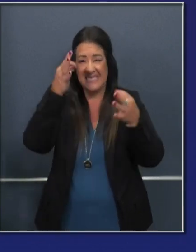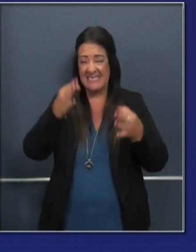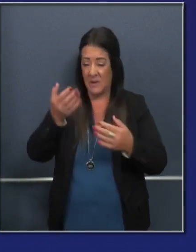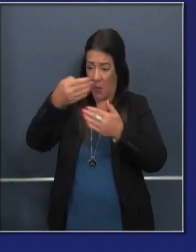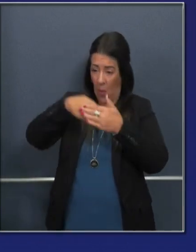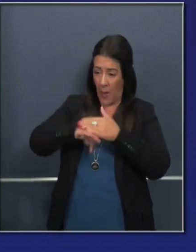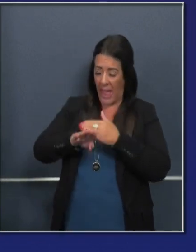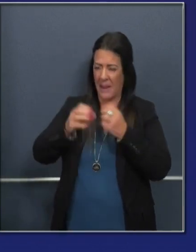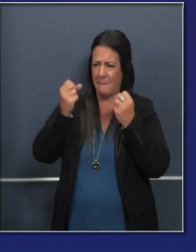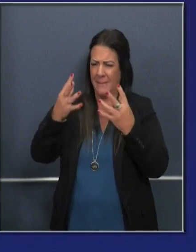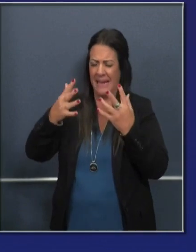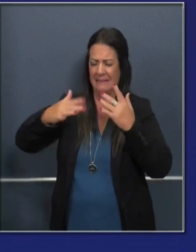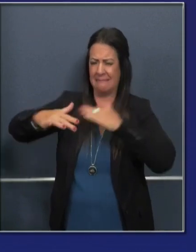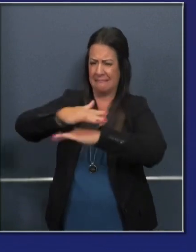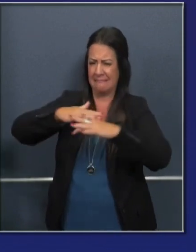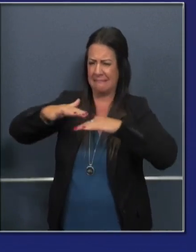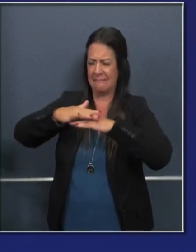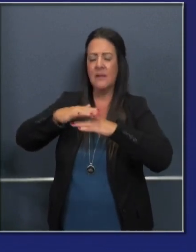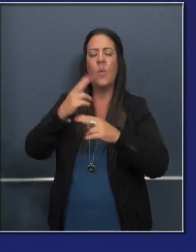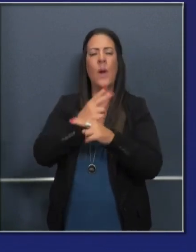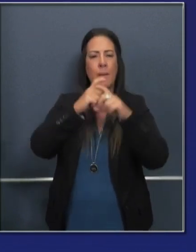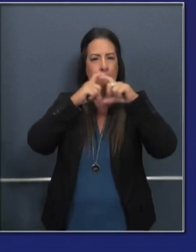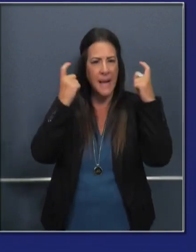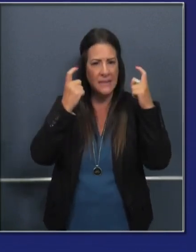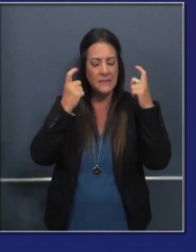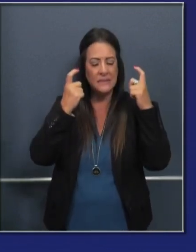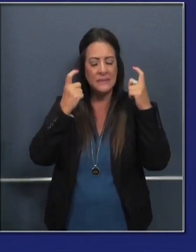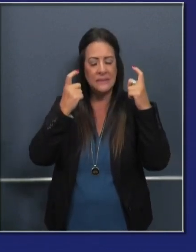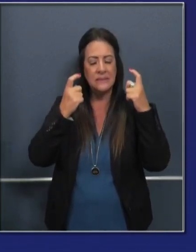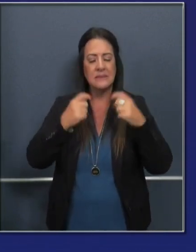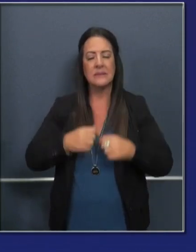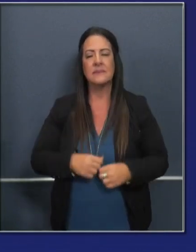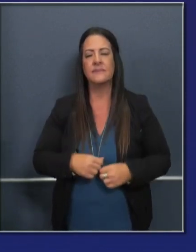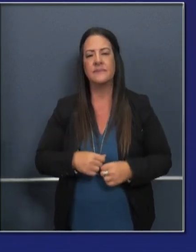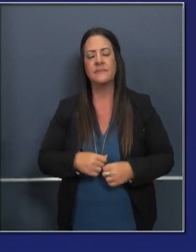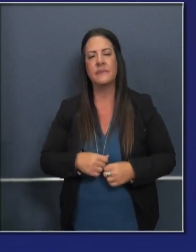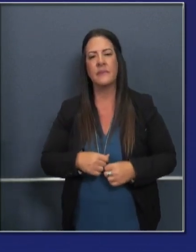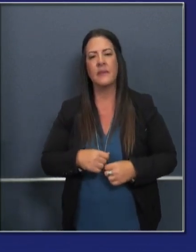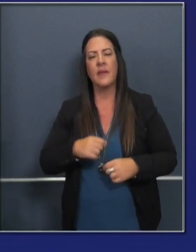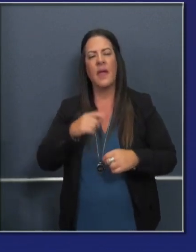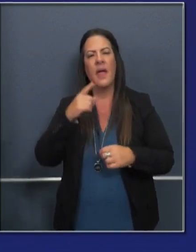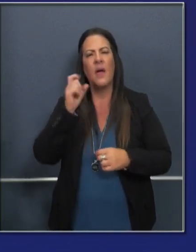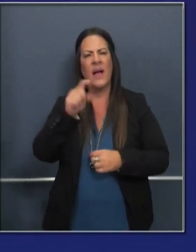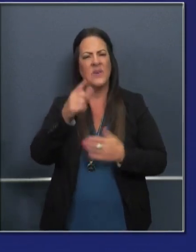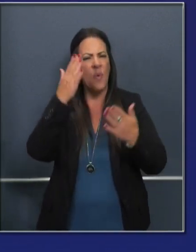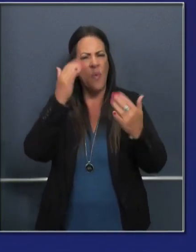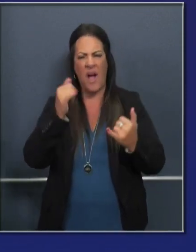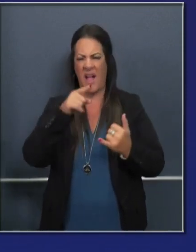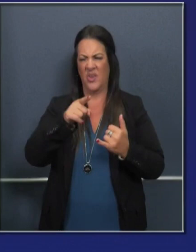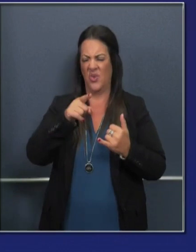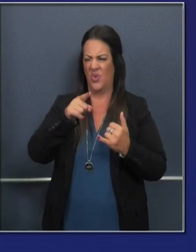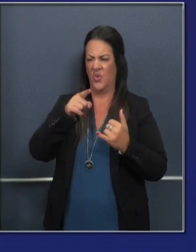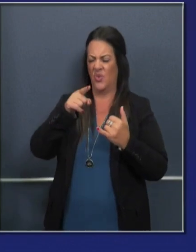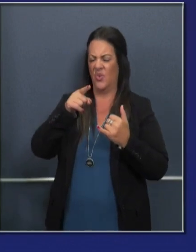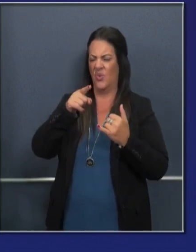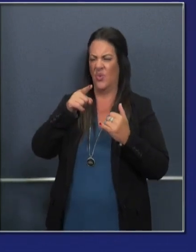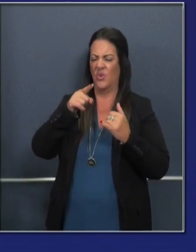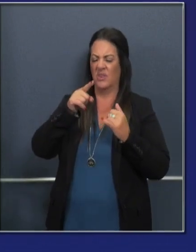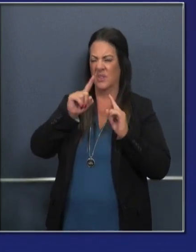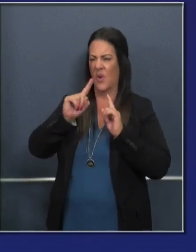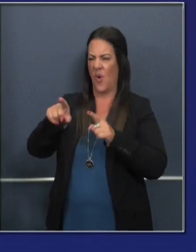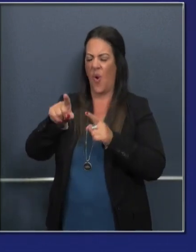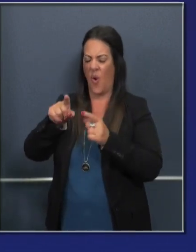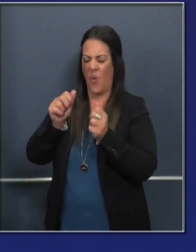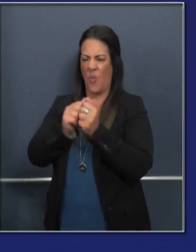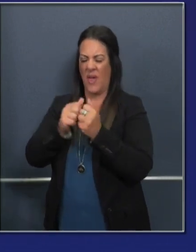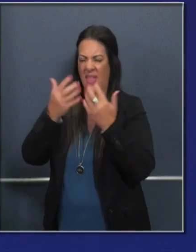crowd, please wear a mask. But first and foremost, we ask you, why are you entering a crowd? And we encourage you, if you do, to do your best